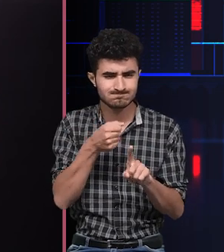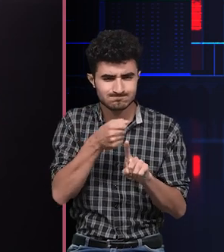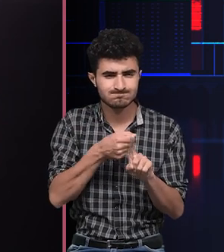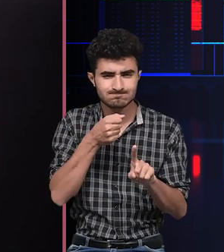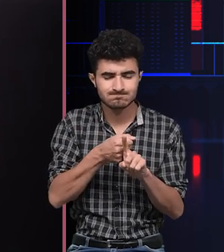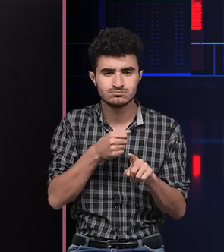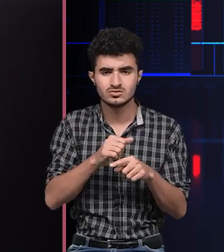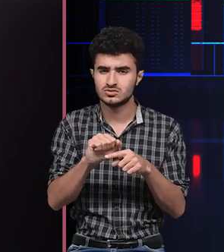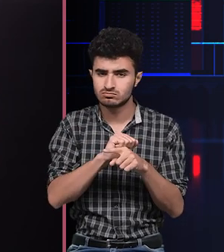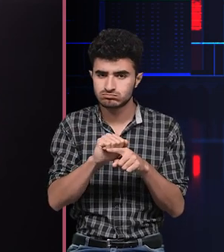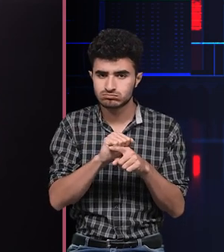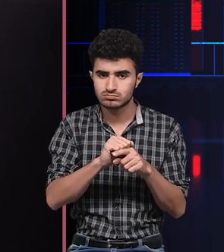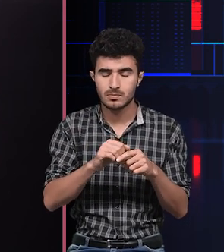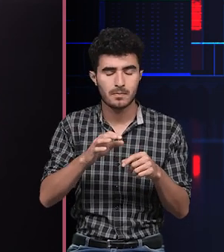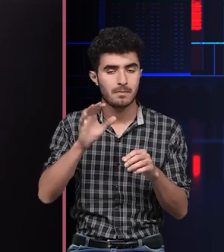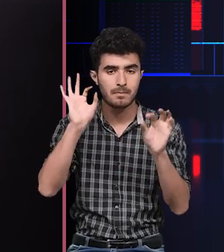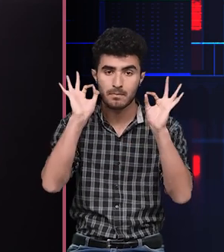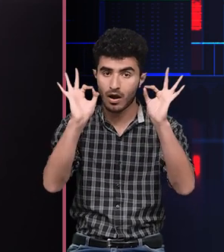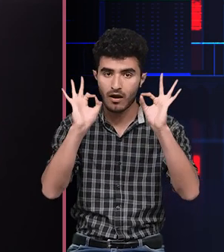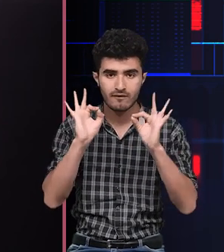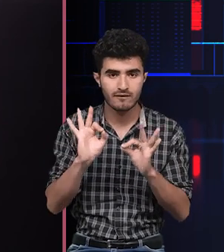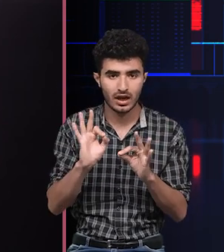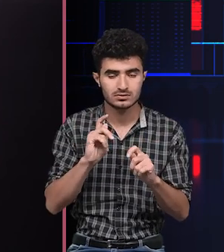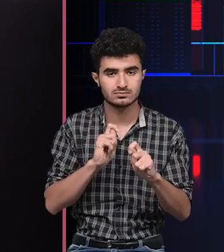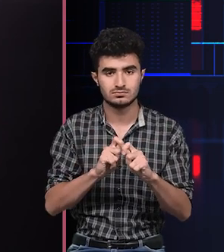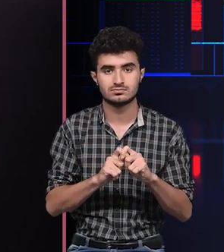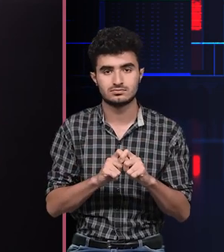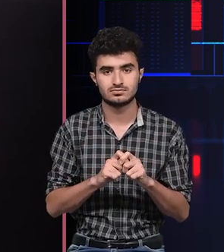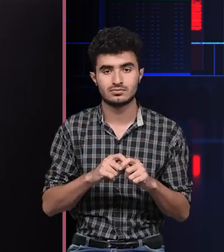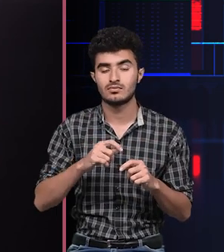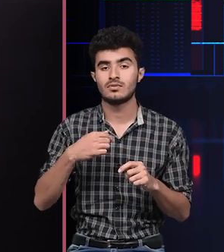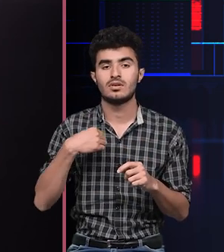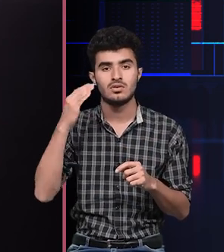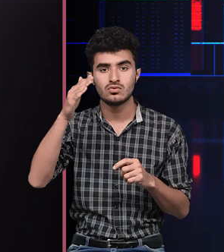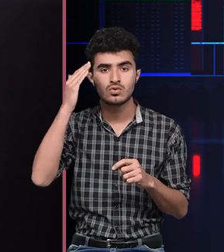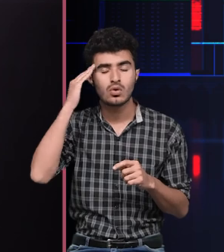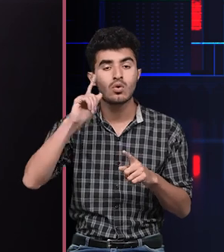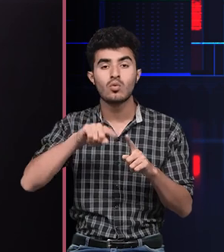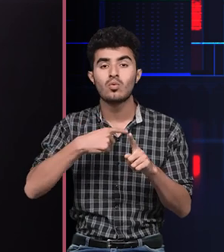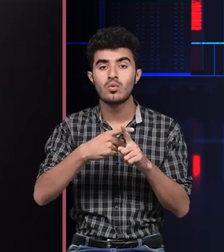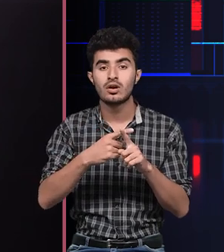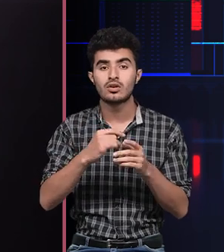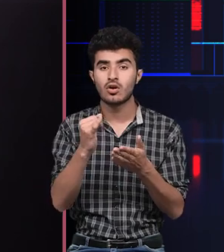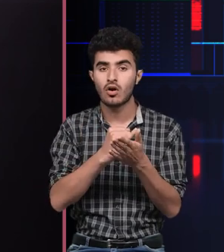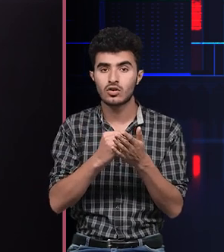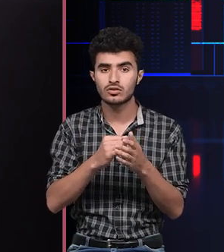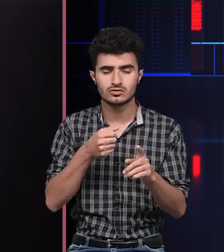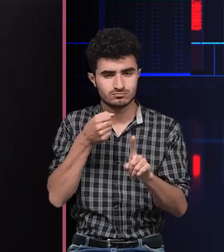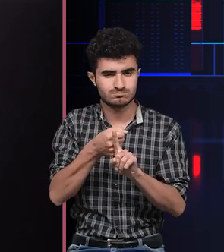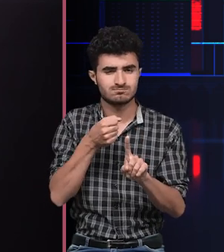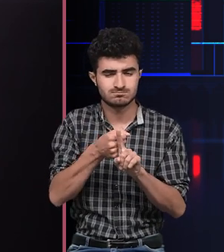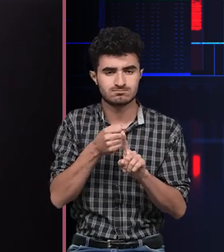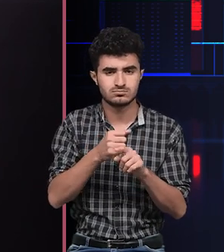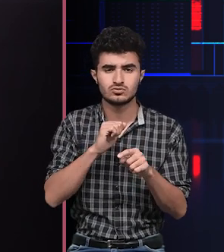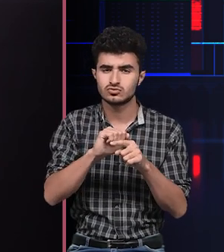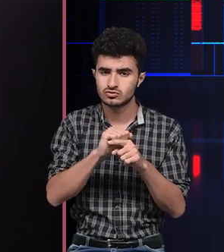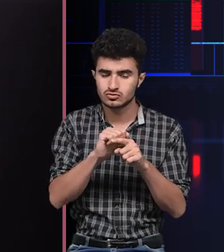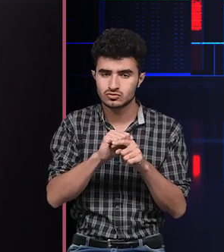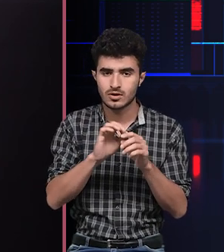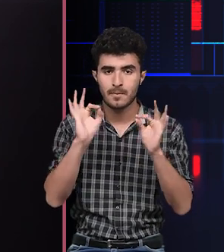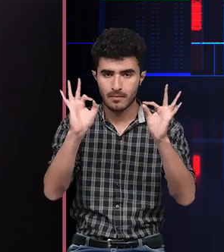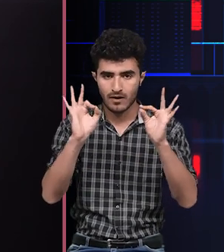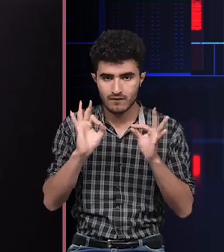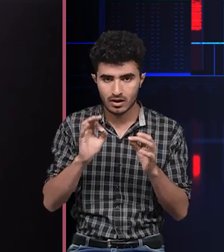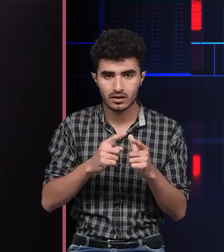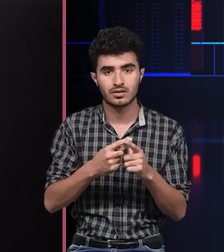for perfection. And as Michelangelo said, that when the artist is striving for perfection, that